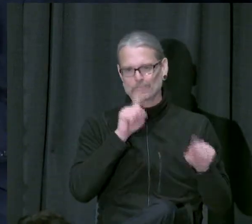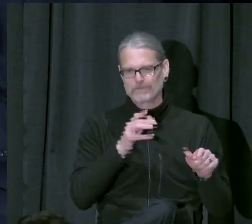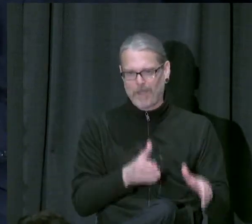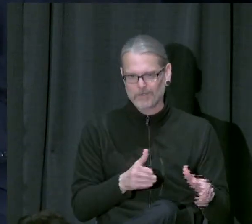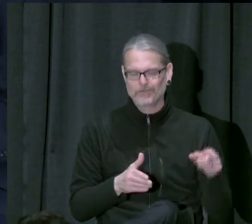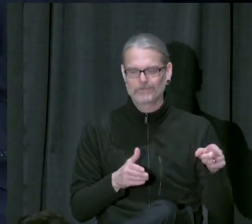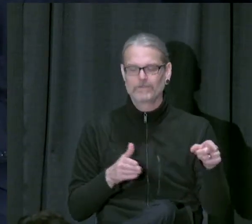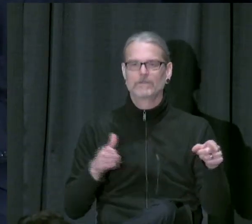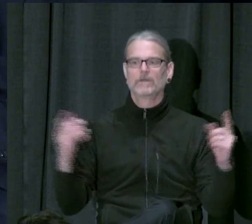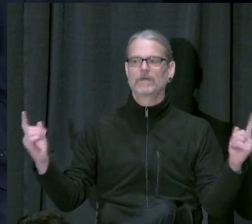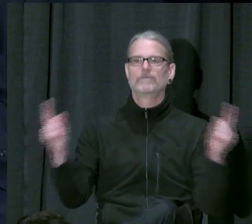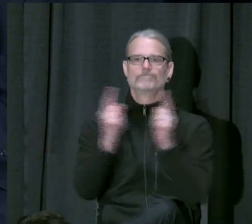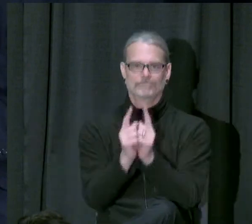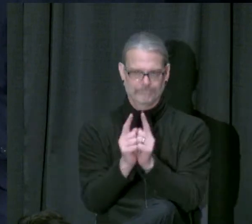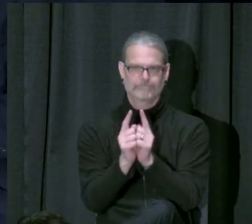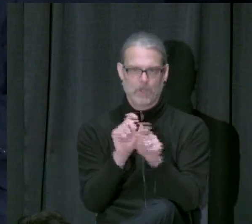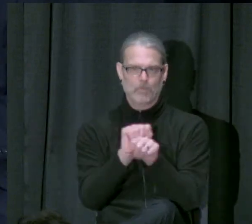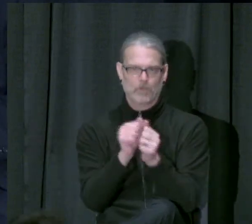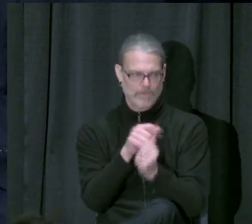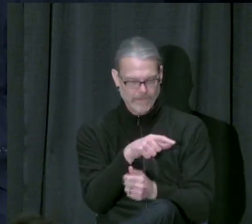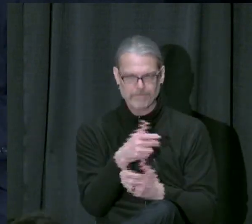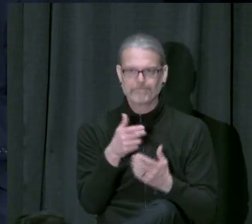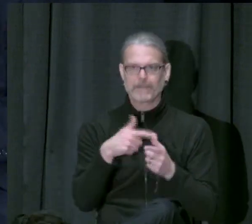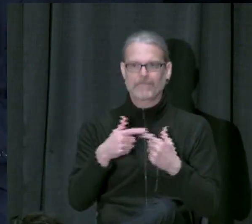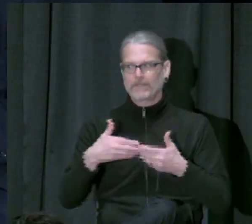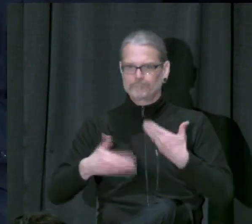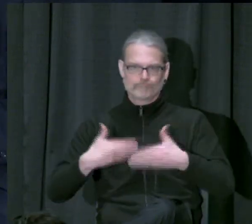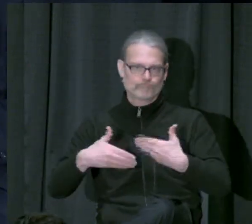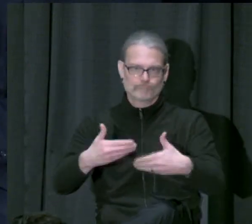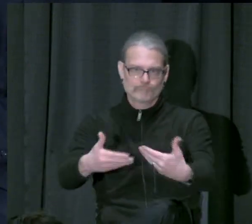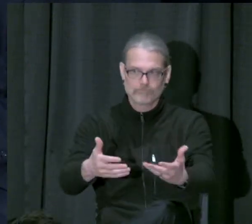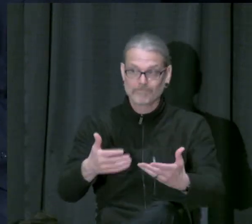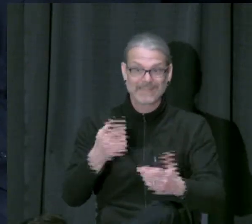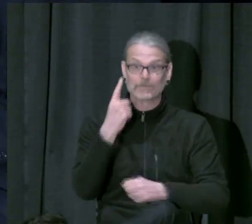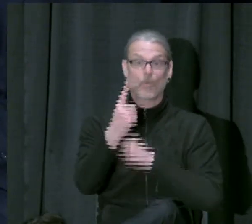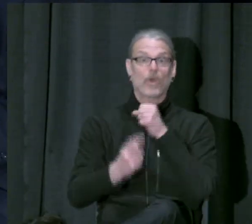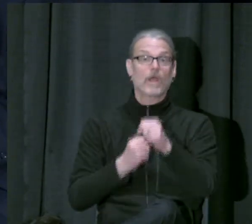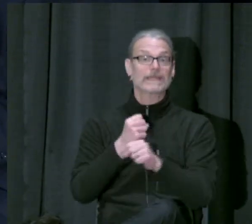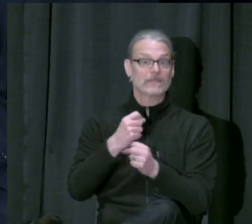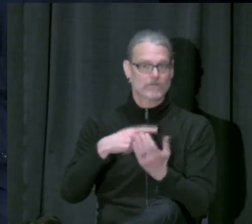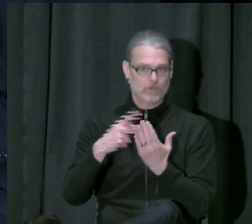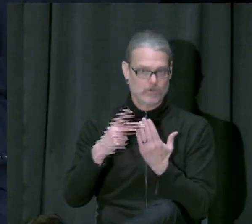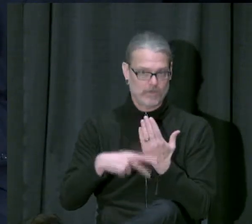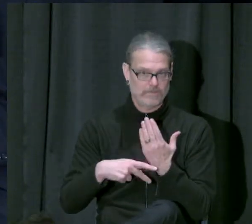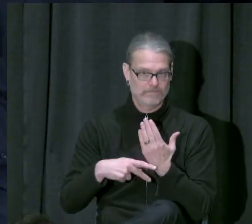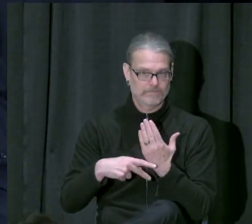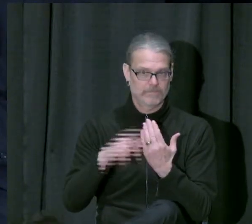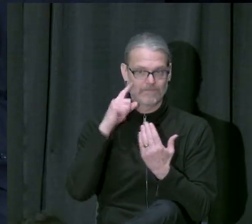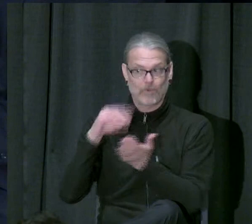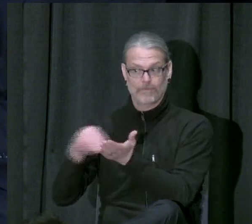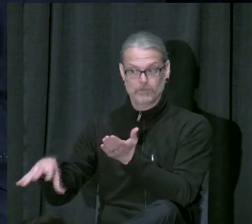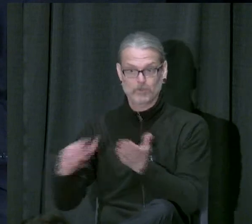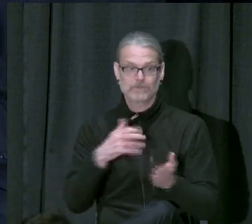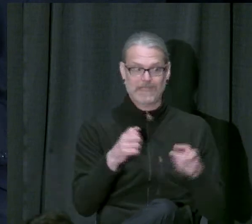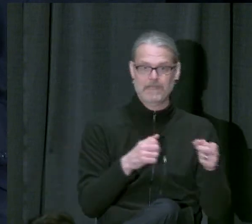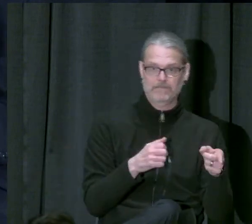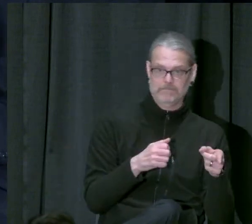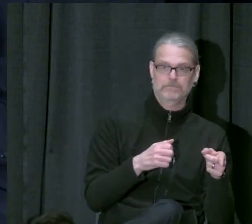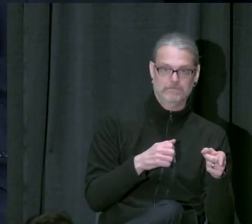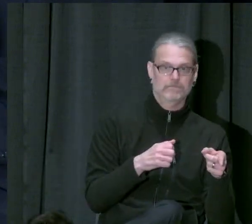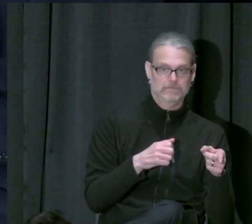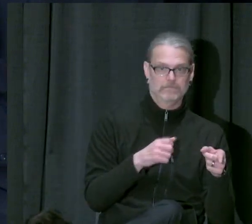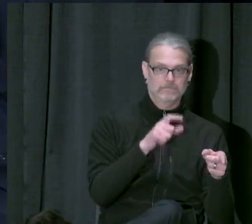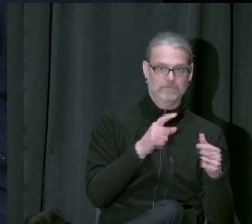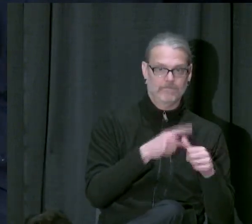with them and get through the whole process. It's a year-long program for the students and for the challengers from